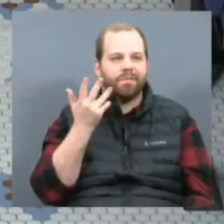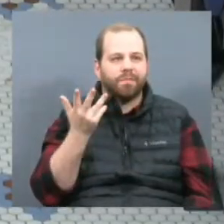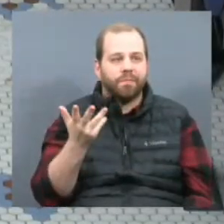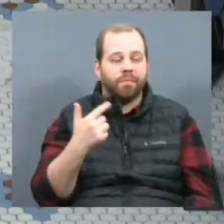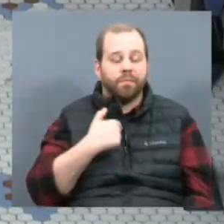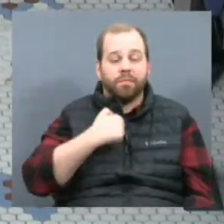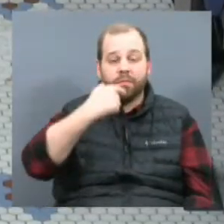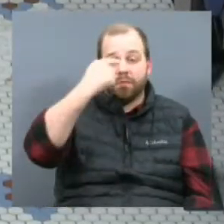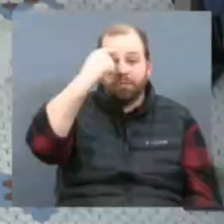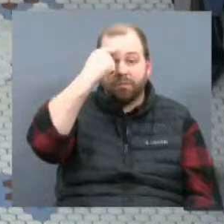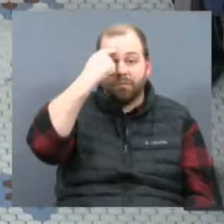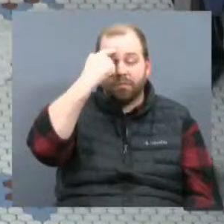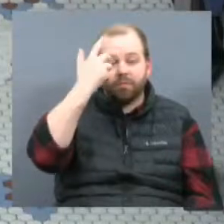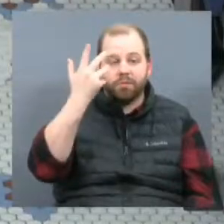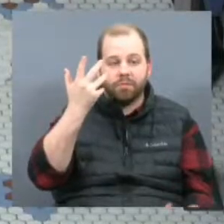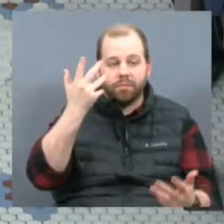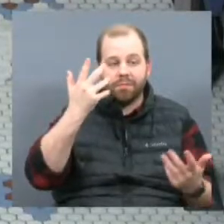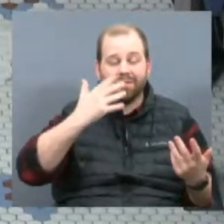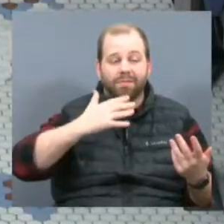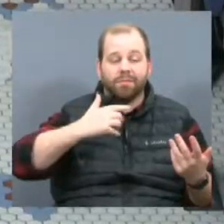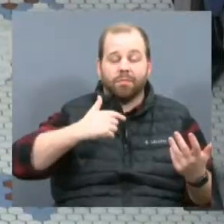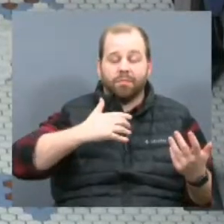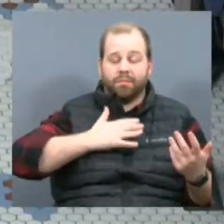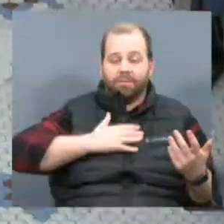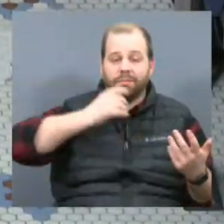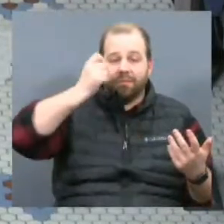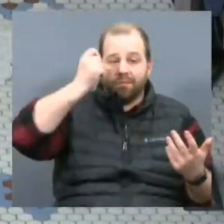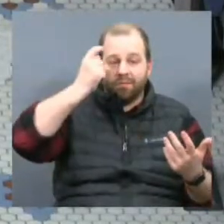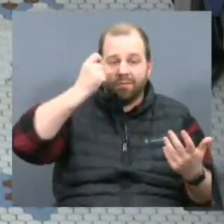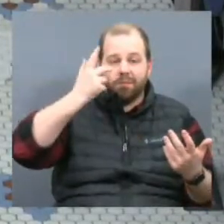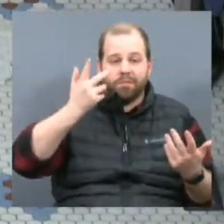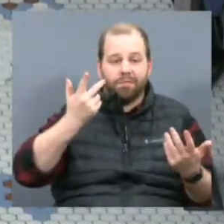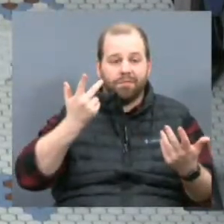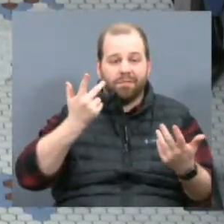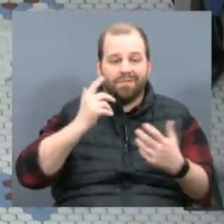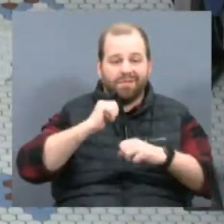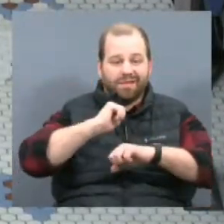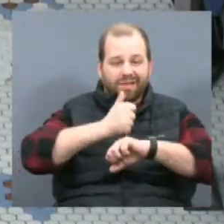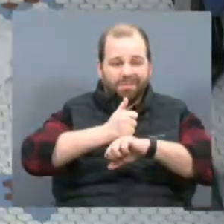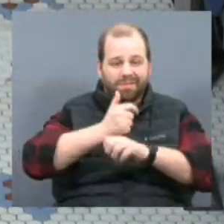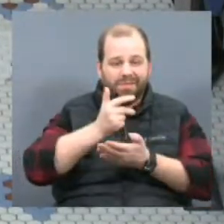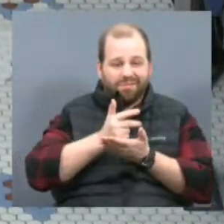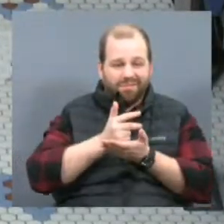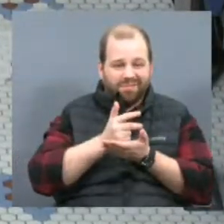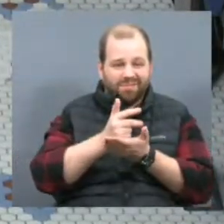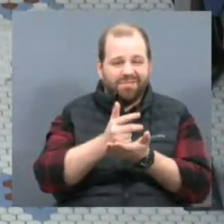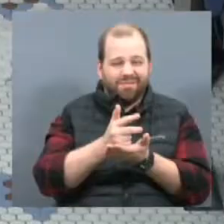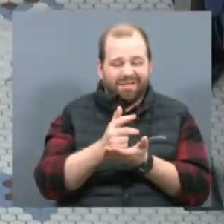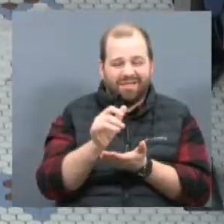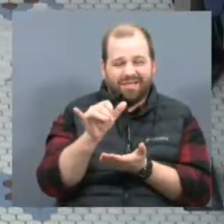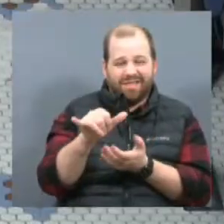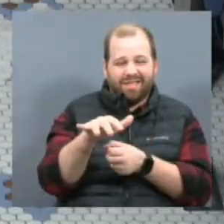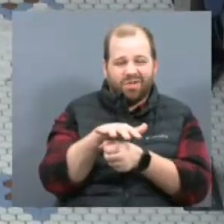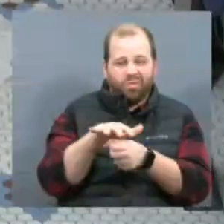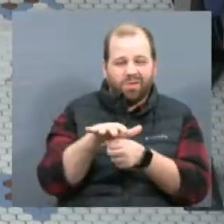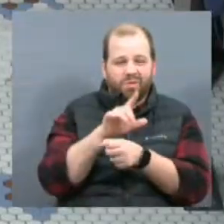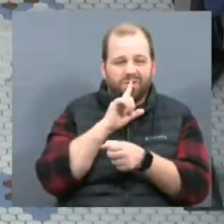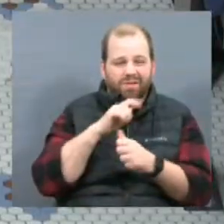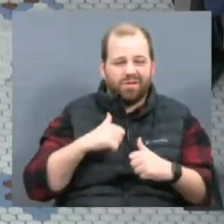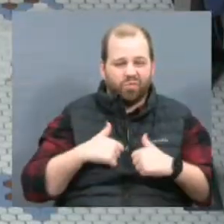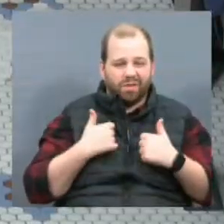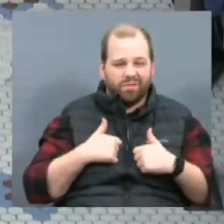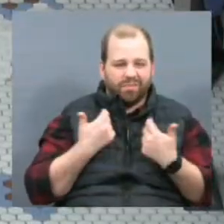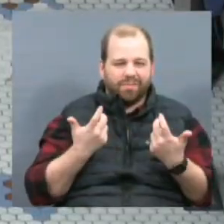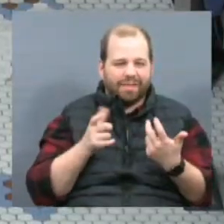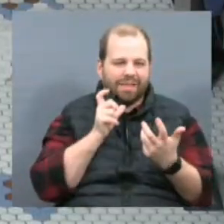I think, in my mind, a parking lot in a residential neighborhood just